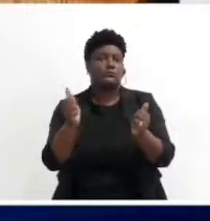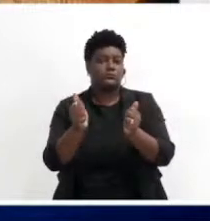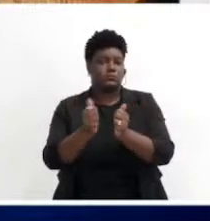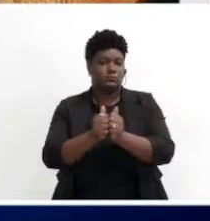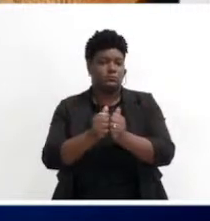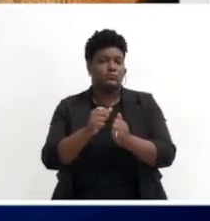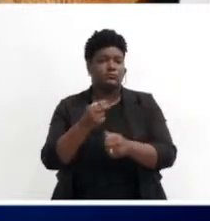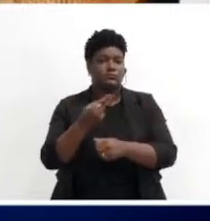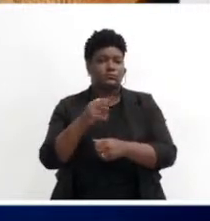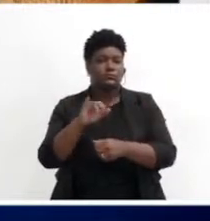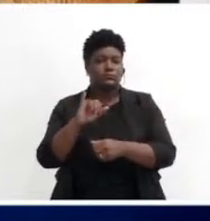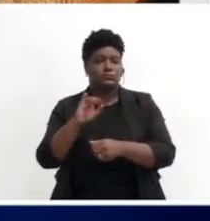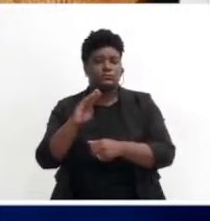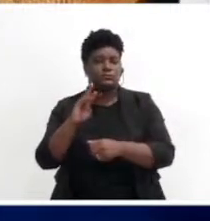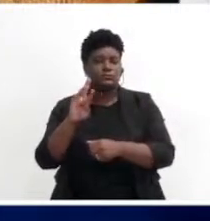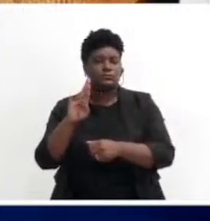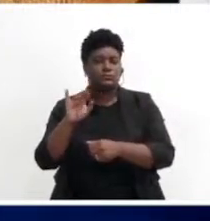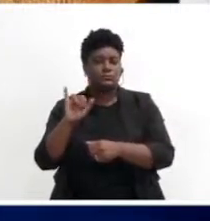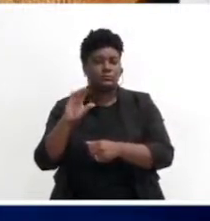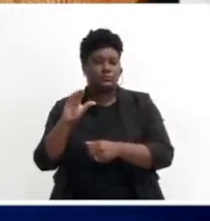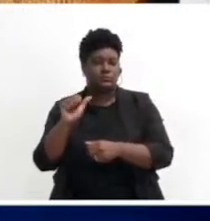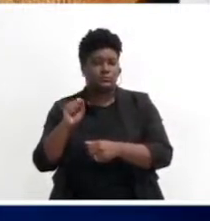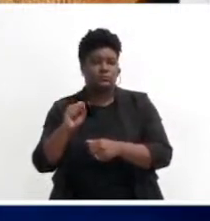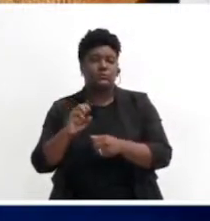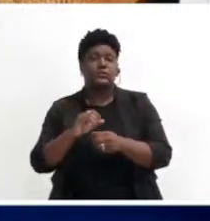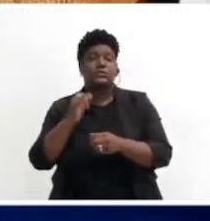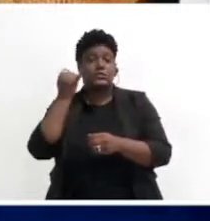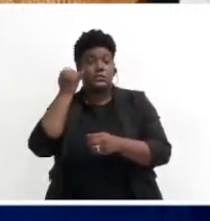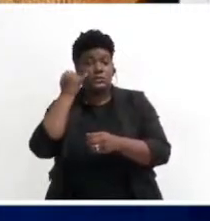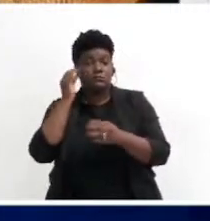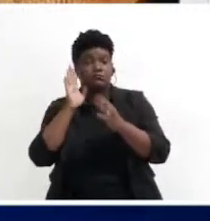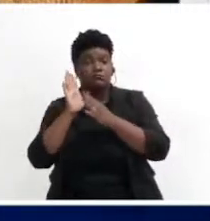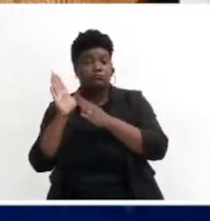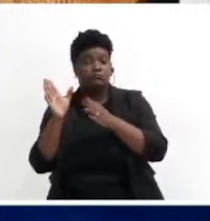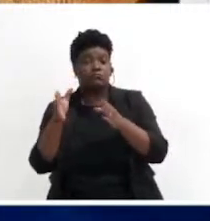then others will follow. But they've demonstrated